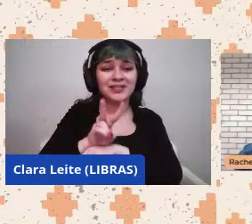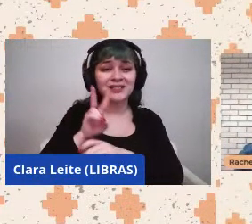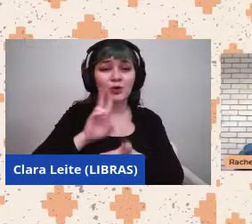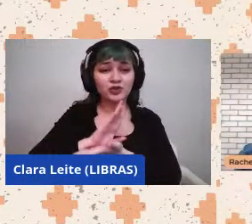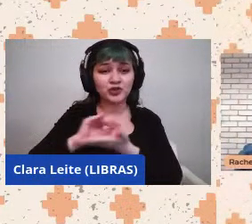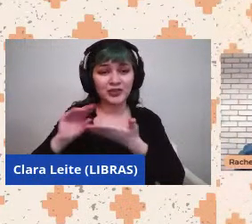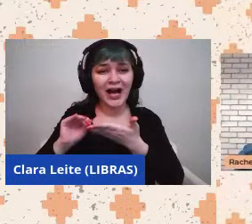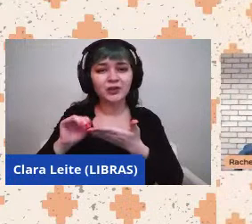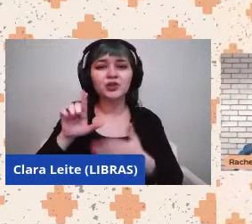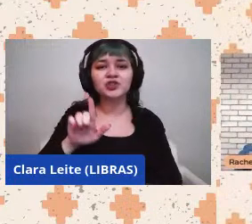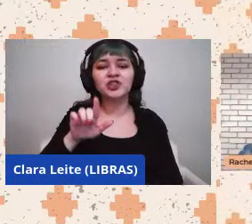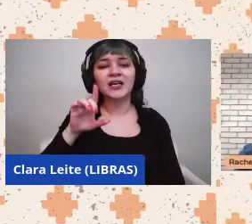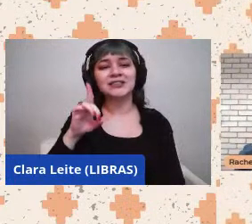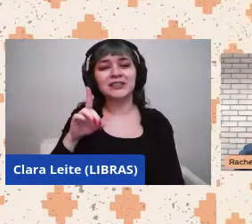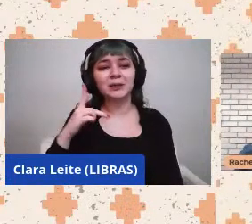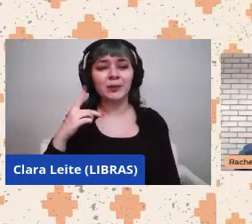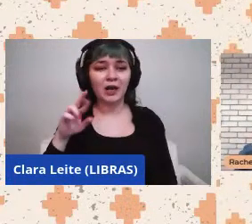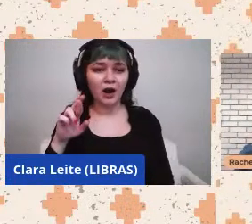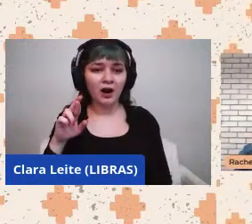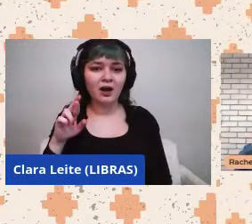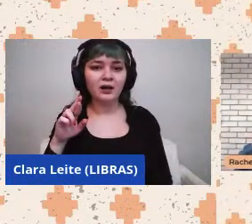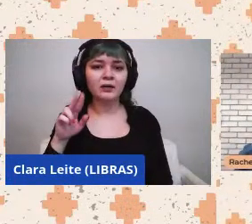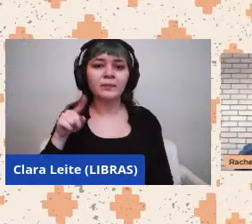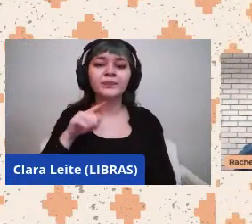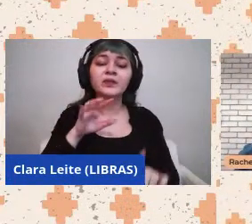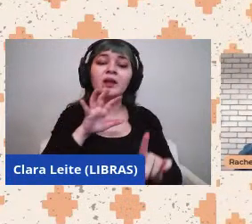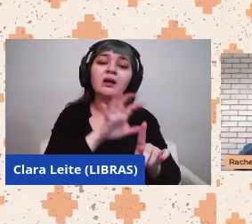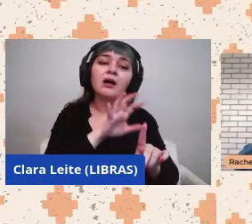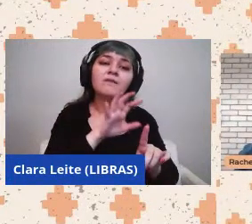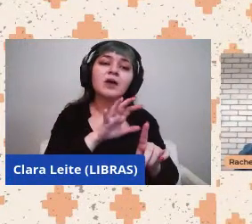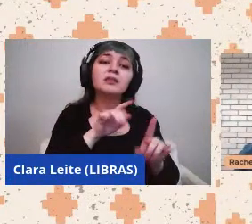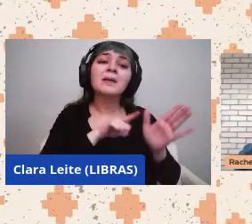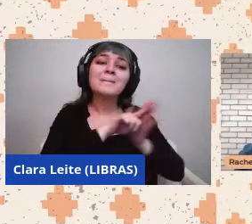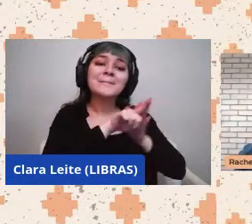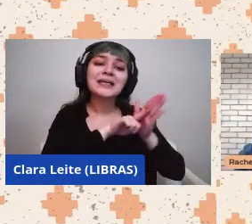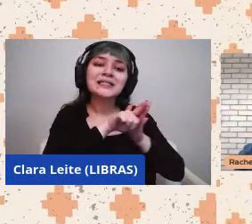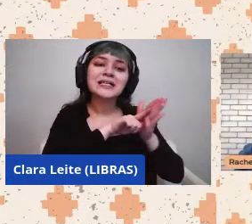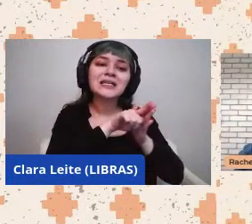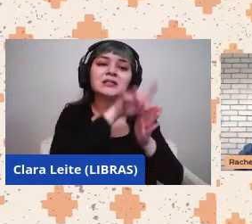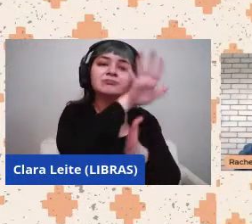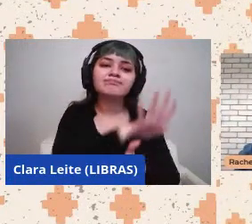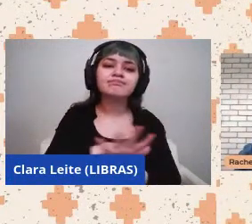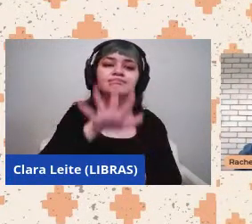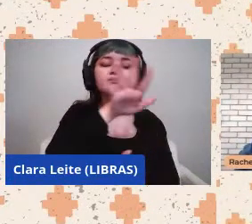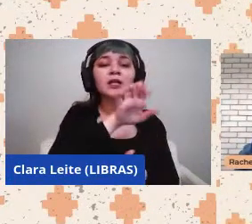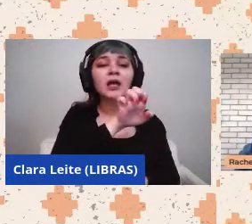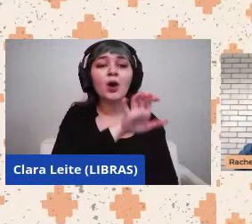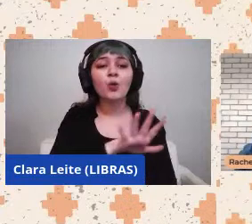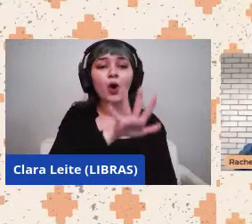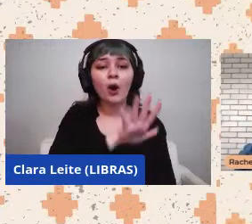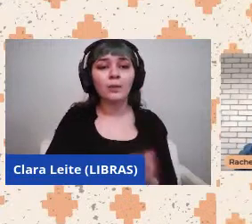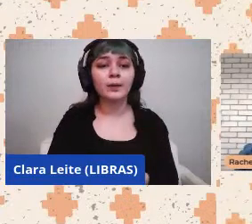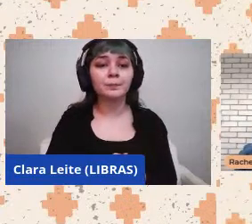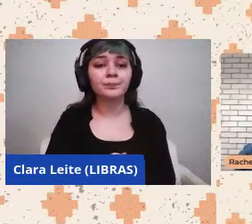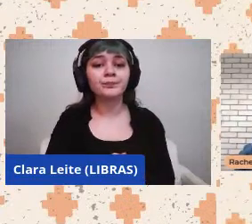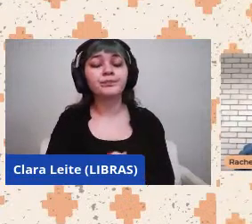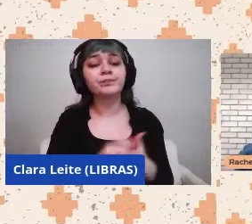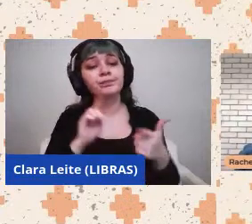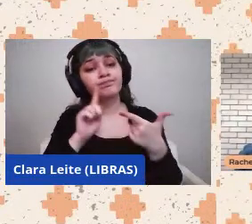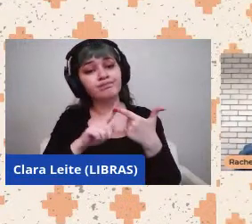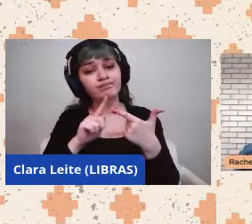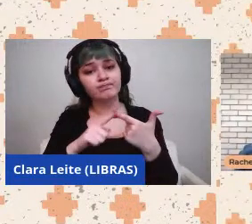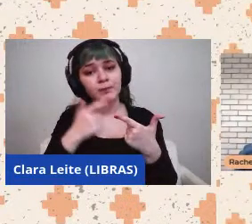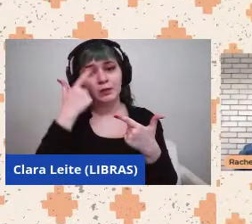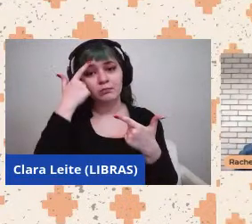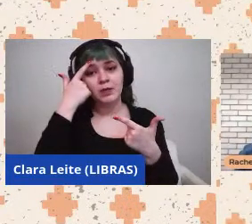to as GDPR, which affects research across Europe. Secondly, I think